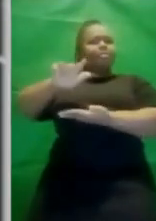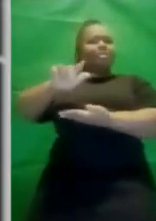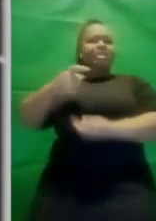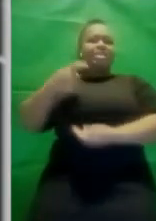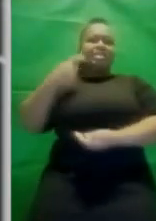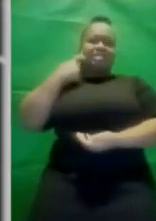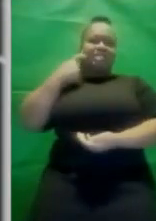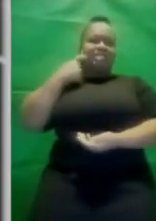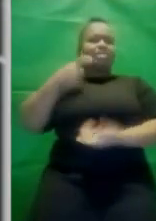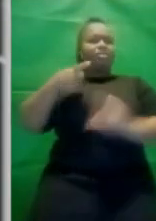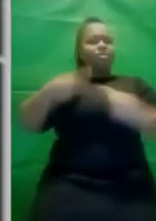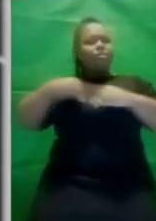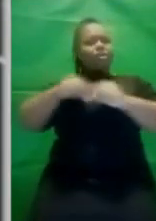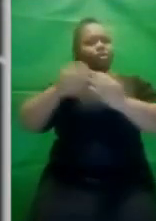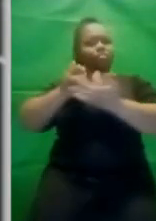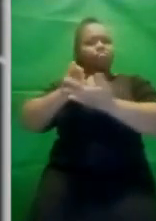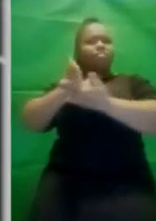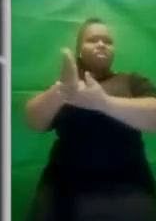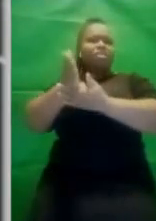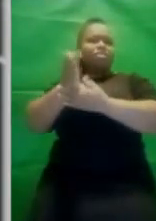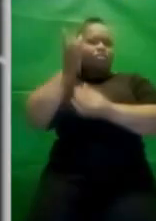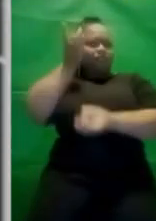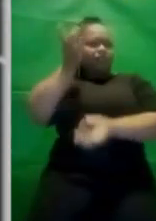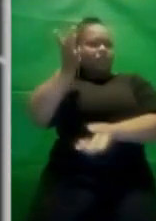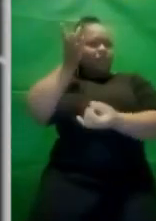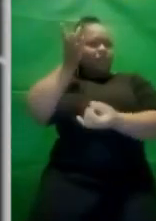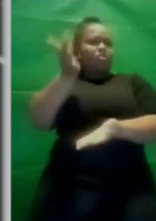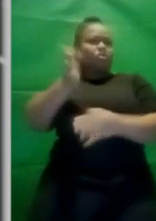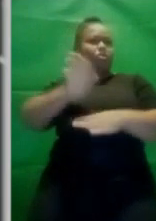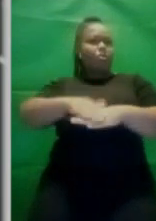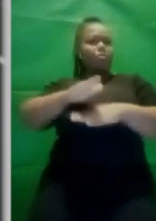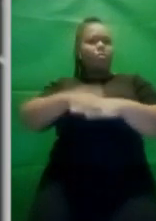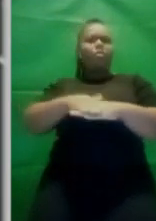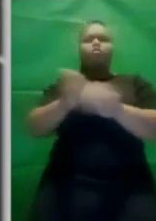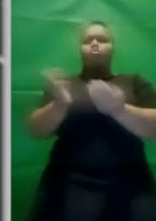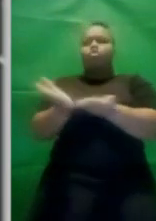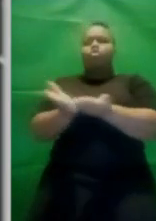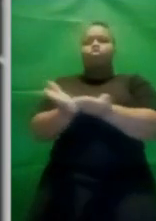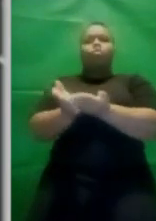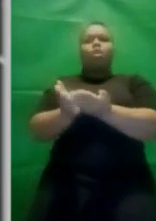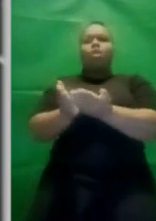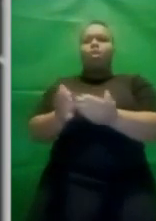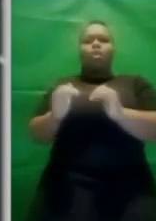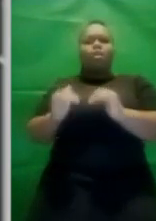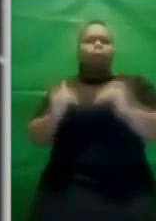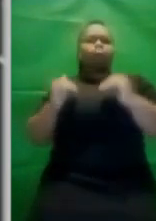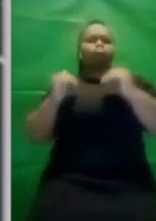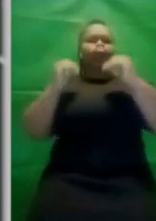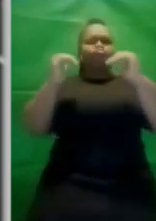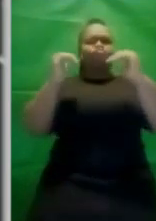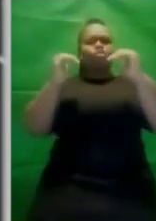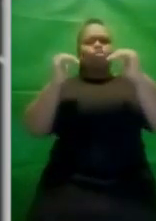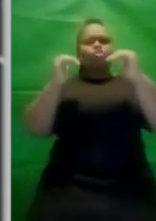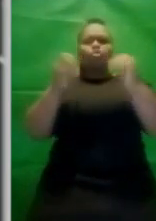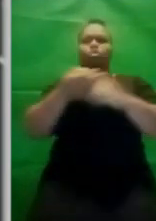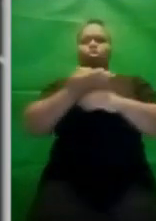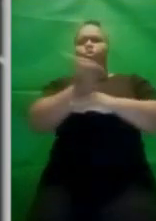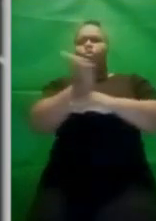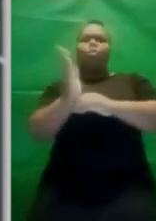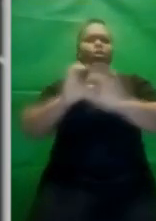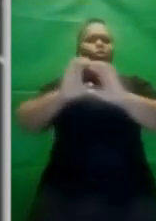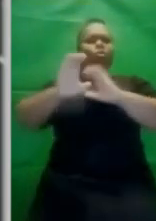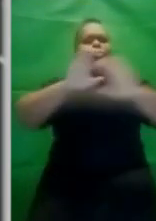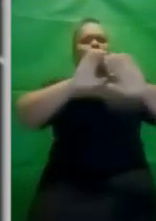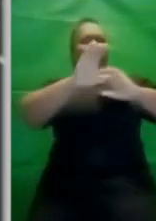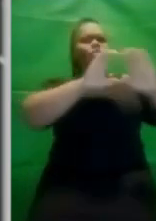and information much easier from the schooling system all the way through to the manner in which society actually communicates in